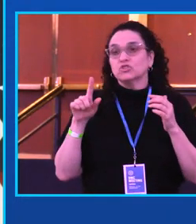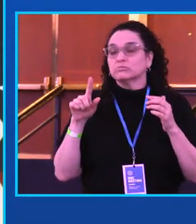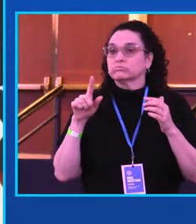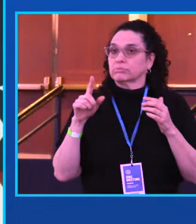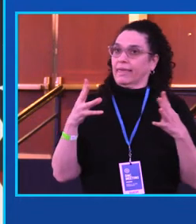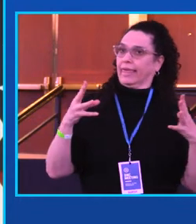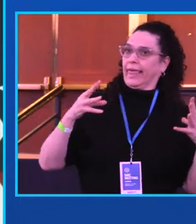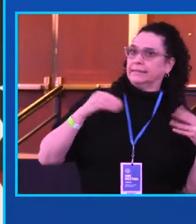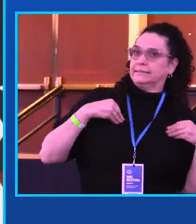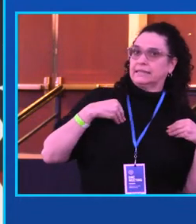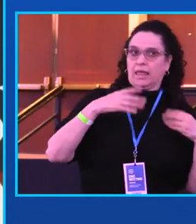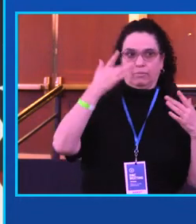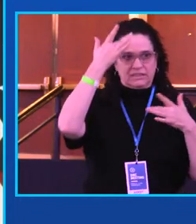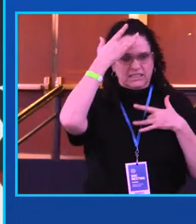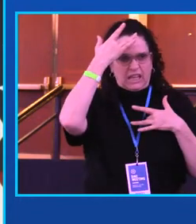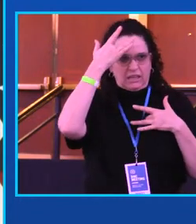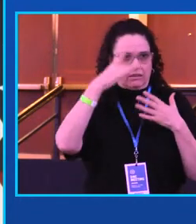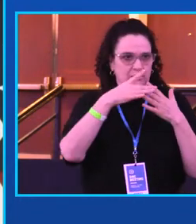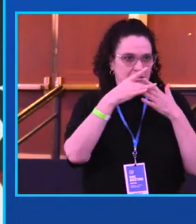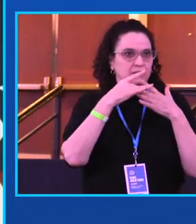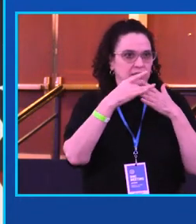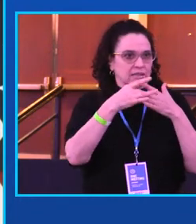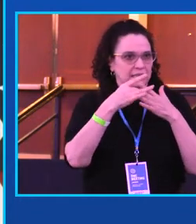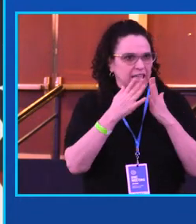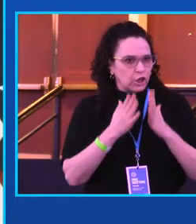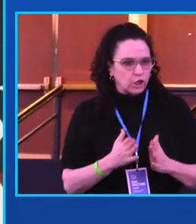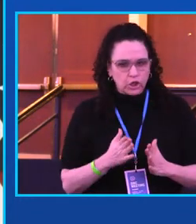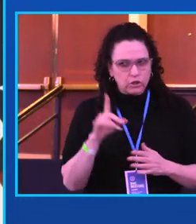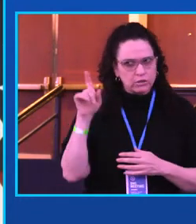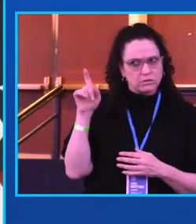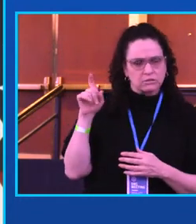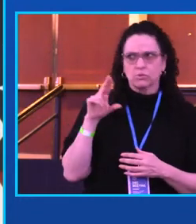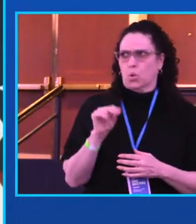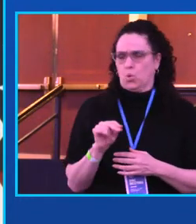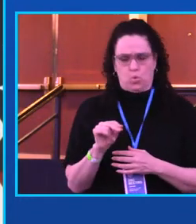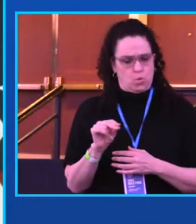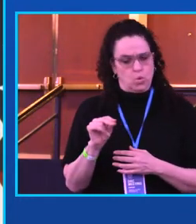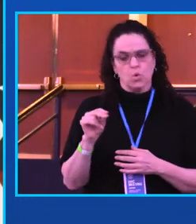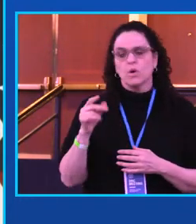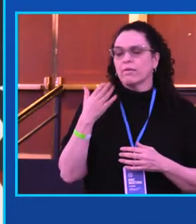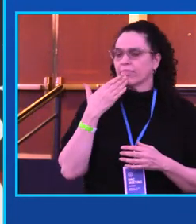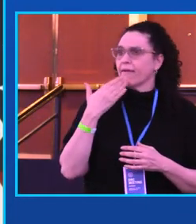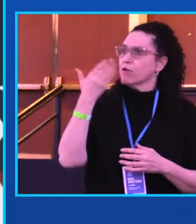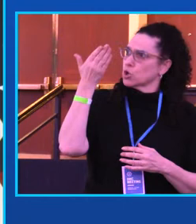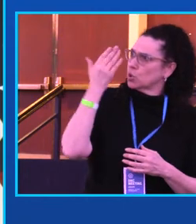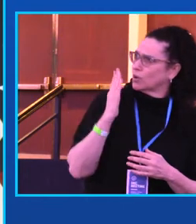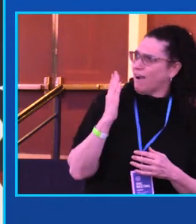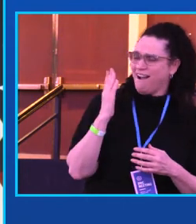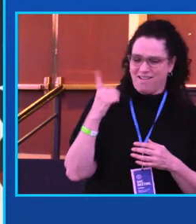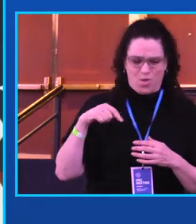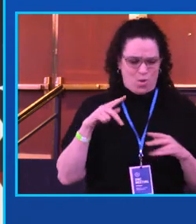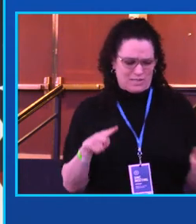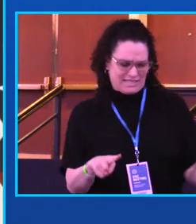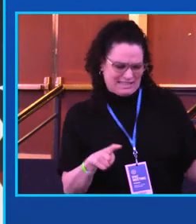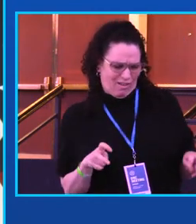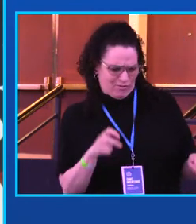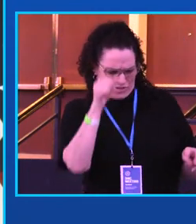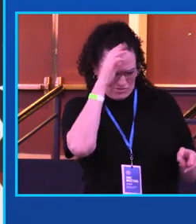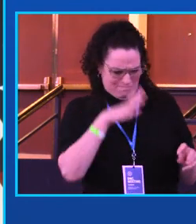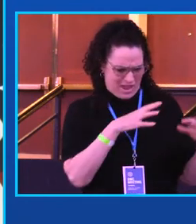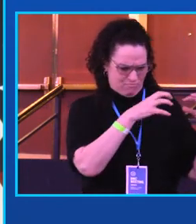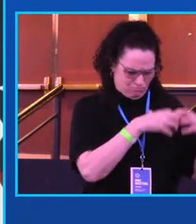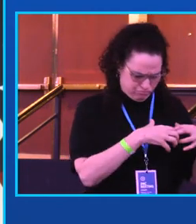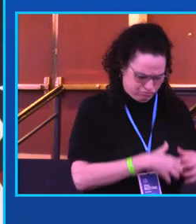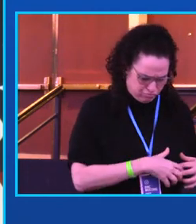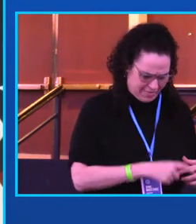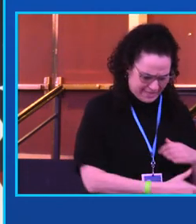Thank you, God, that the Democratic Party still believe that what self-centered men have torn down,